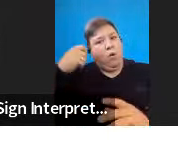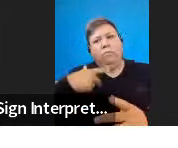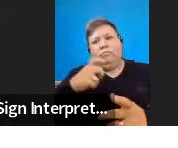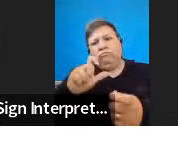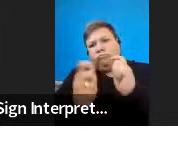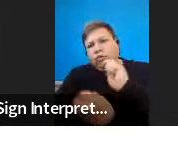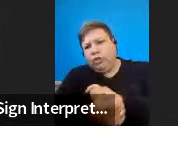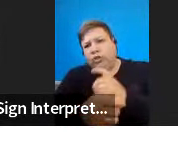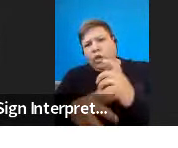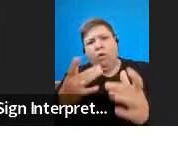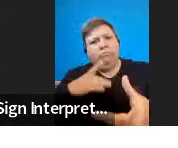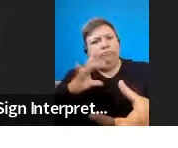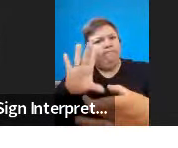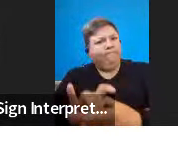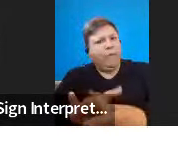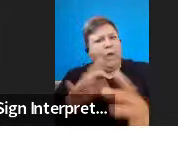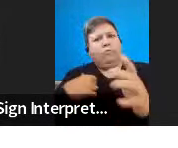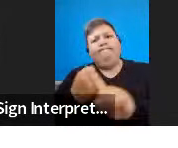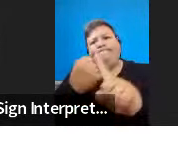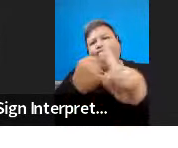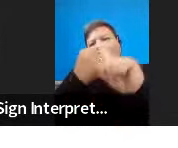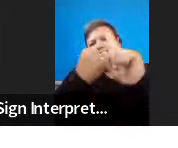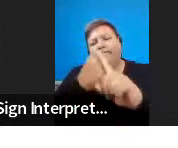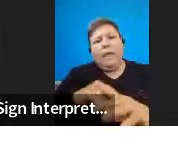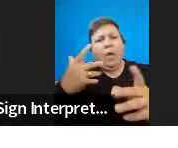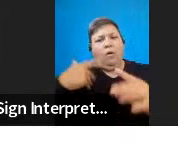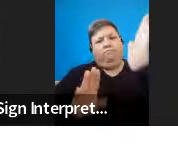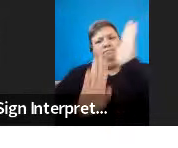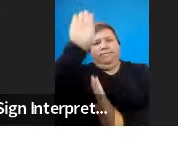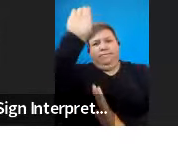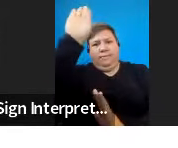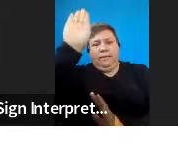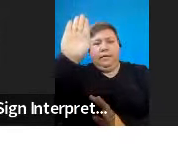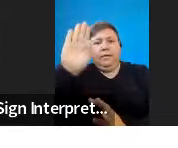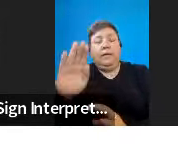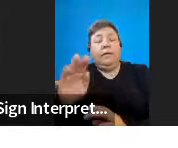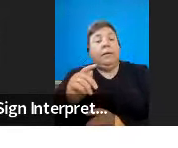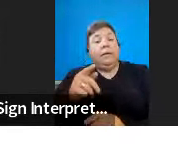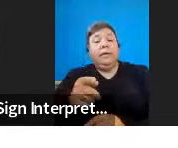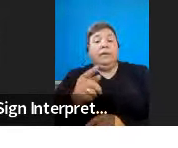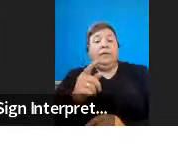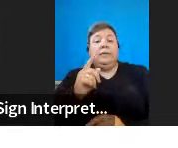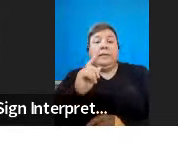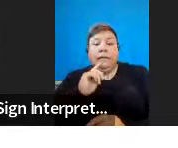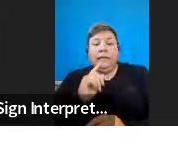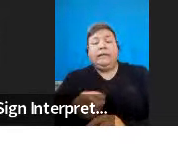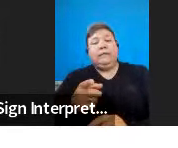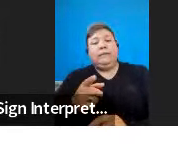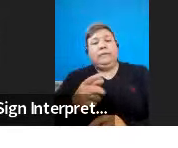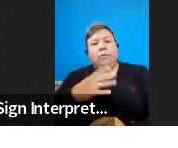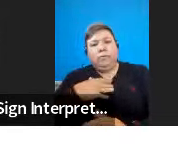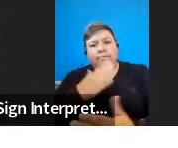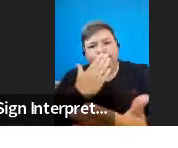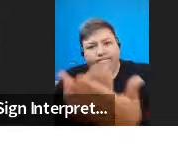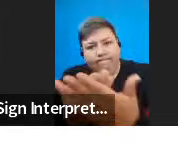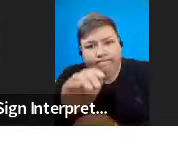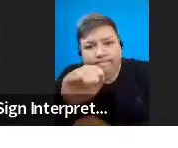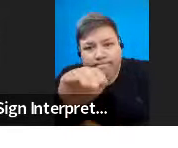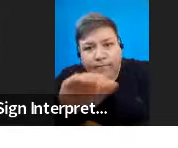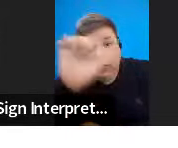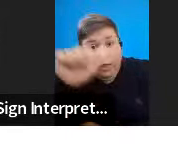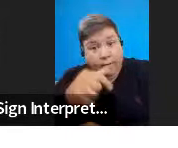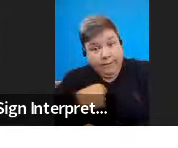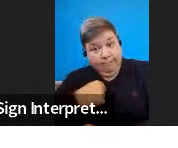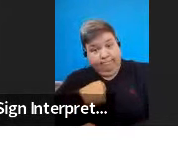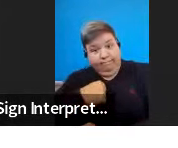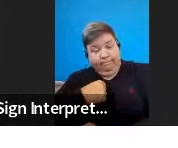participate? How can we support them to ensure that they succeed? And I think this is a plea for all South Africans to say, let